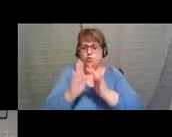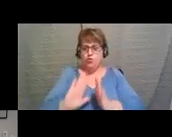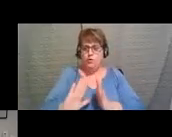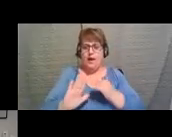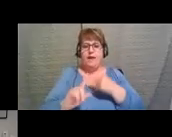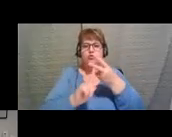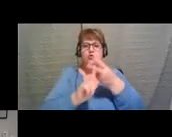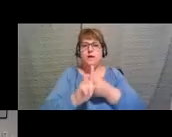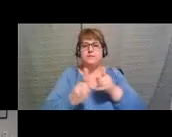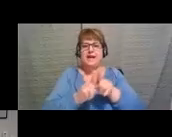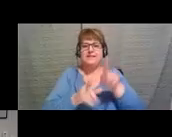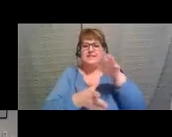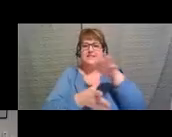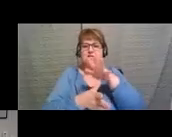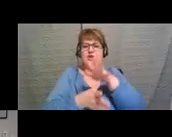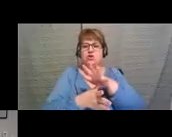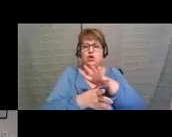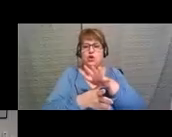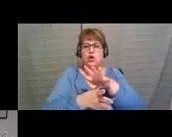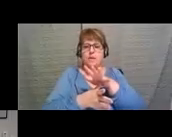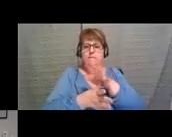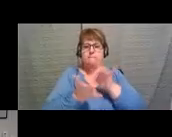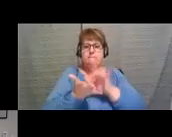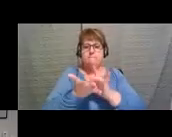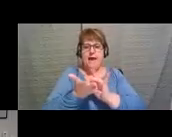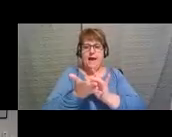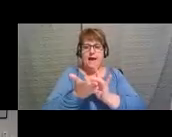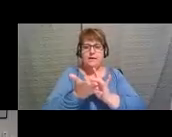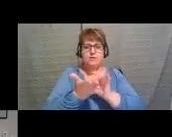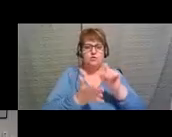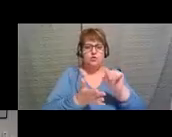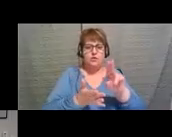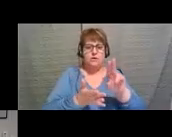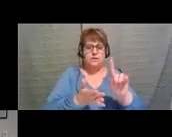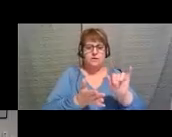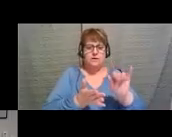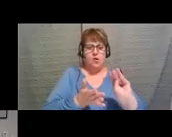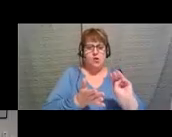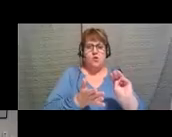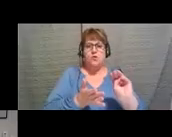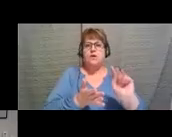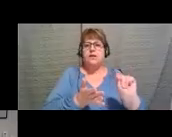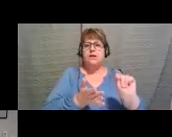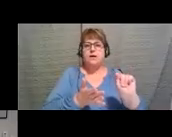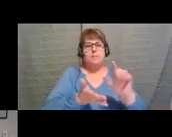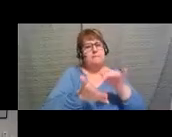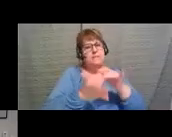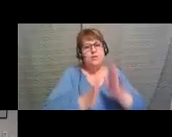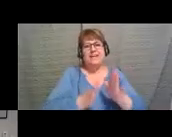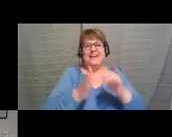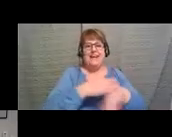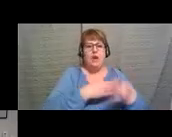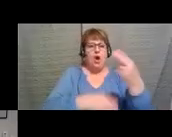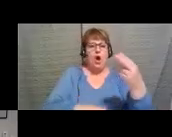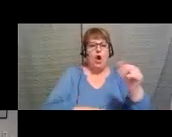months as a senior med student at the Clínica Evangélica Morava on the eastern coast of Honduras. And